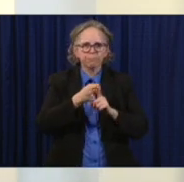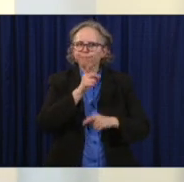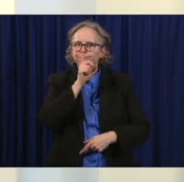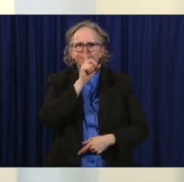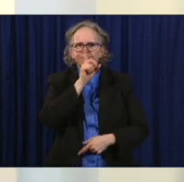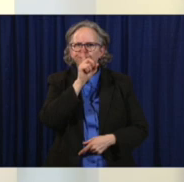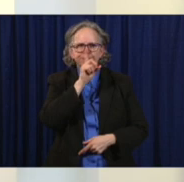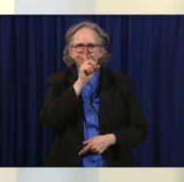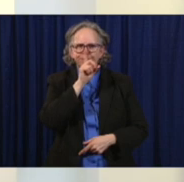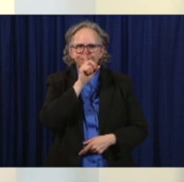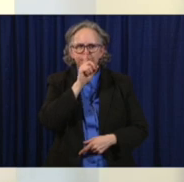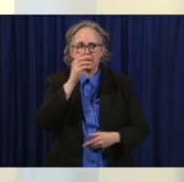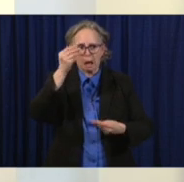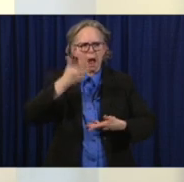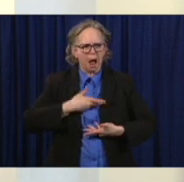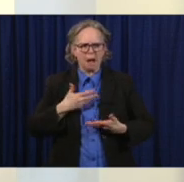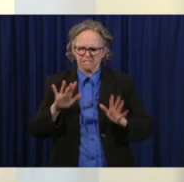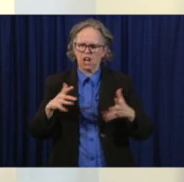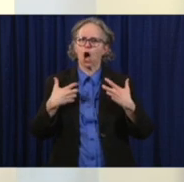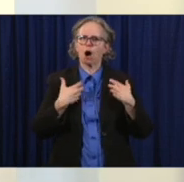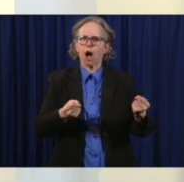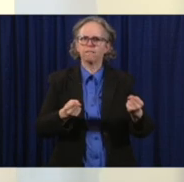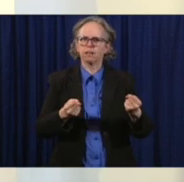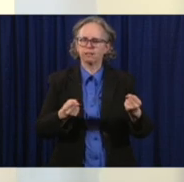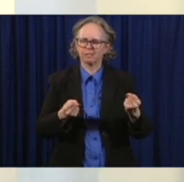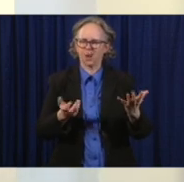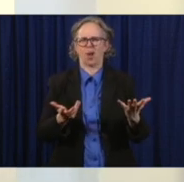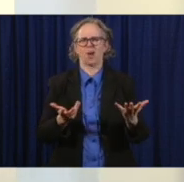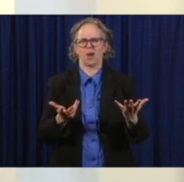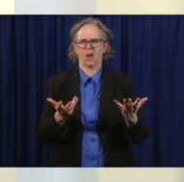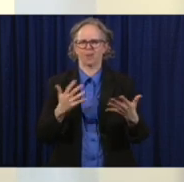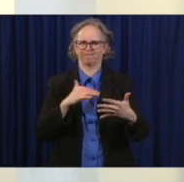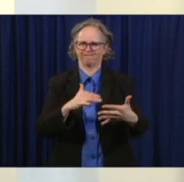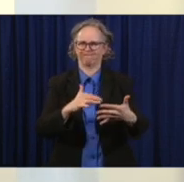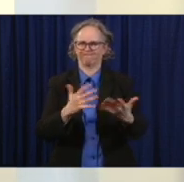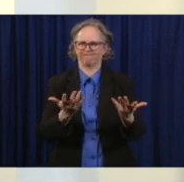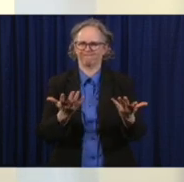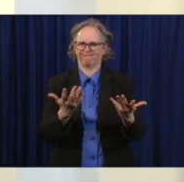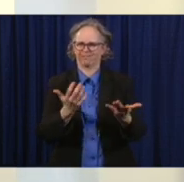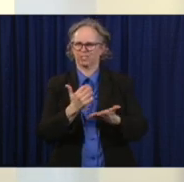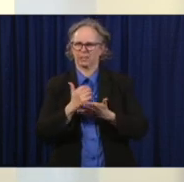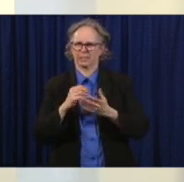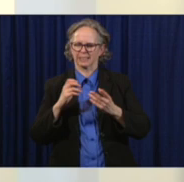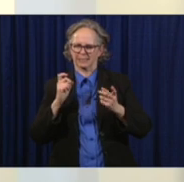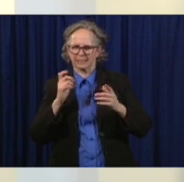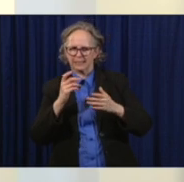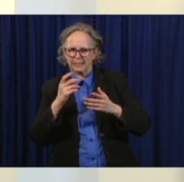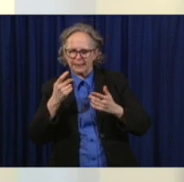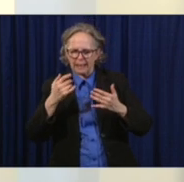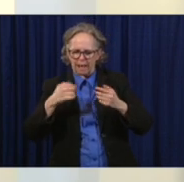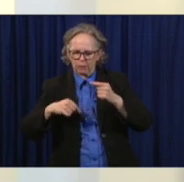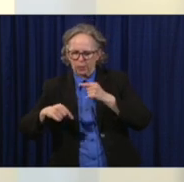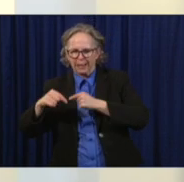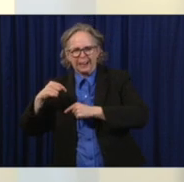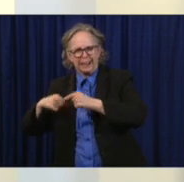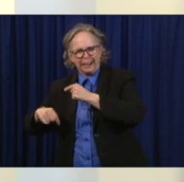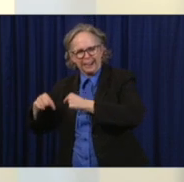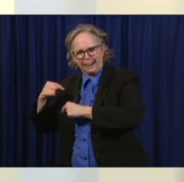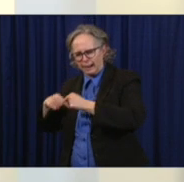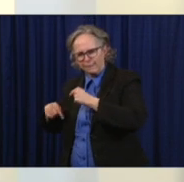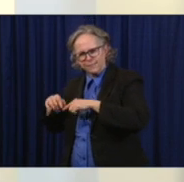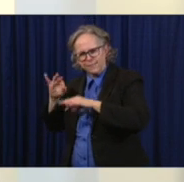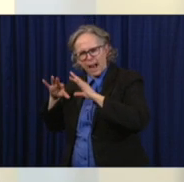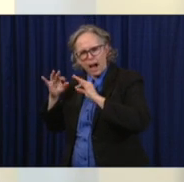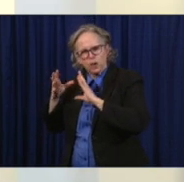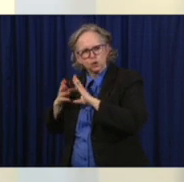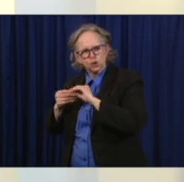investigation or disease detectives go back and they get the story. And they look back and see when was someone having those